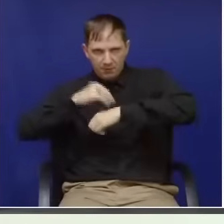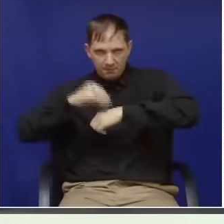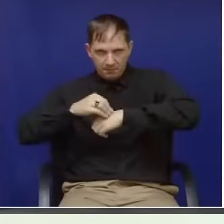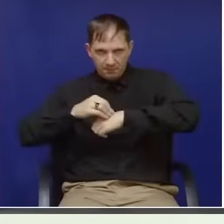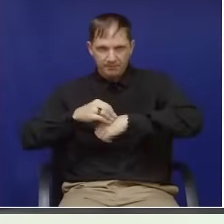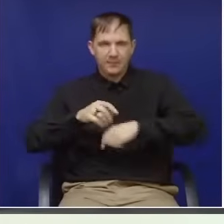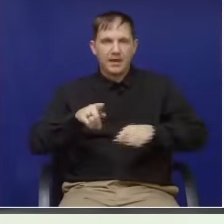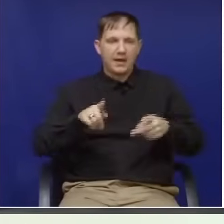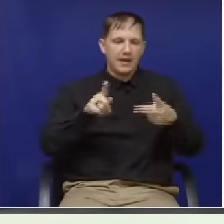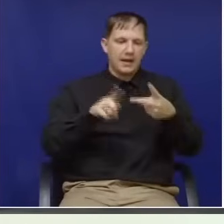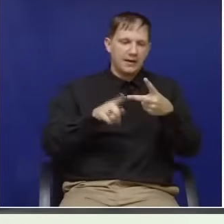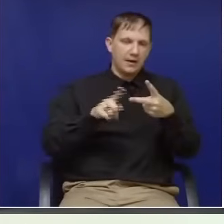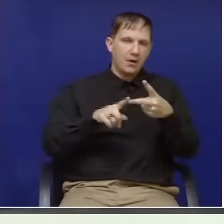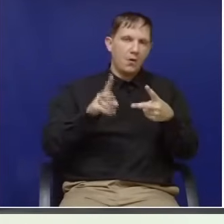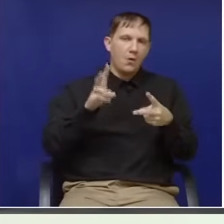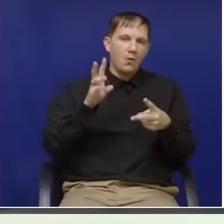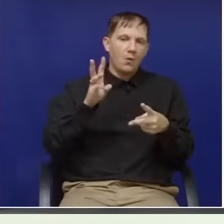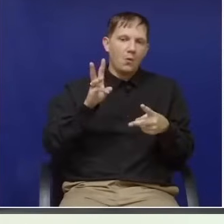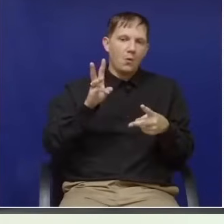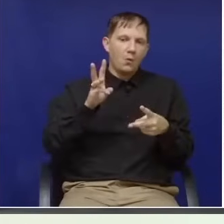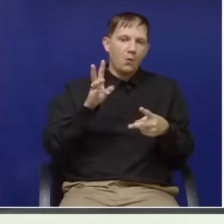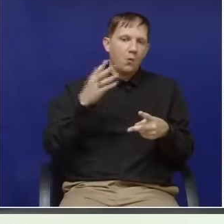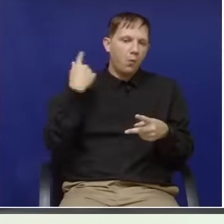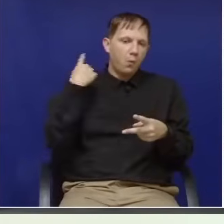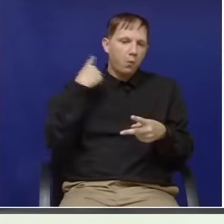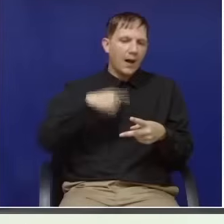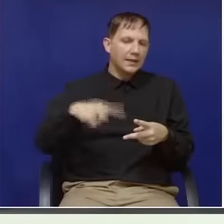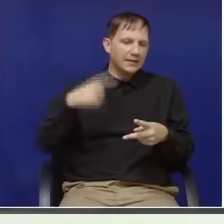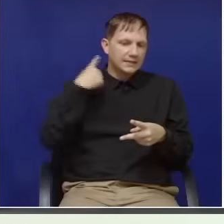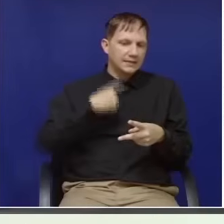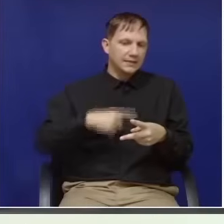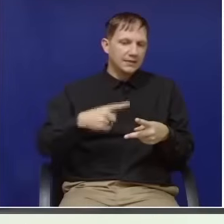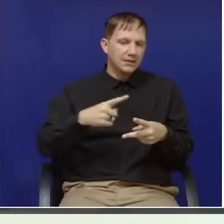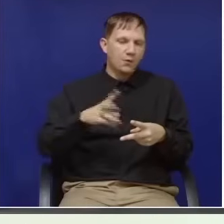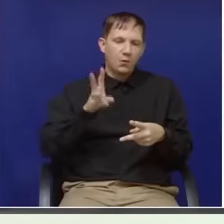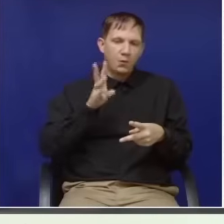and diving services, which are part of the conventional